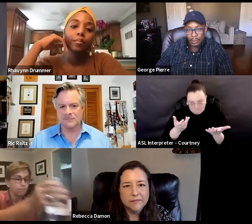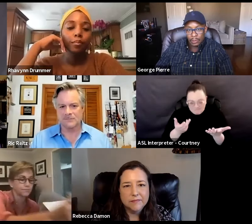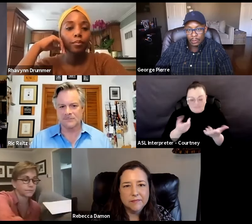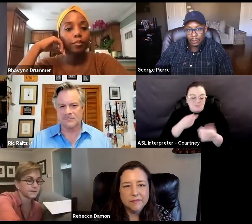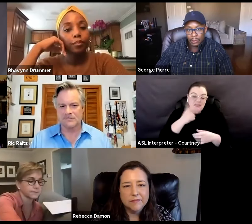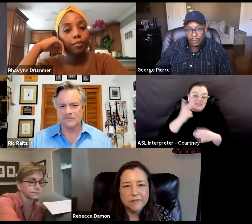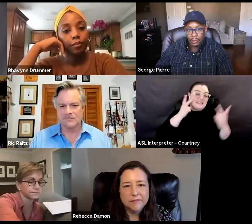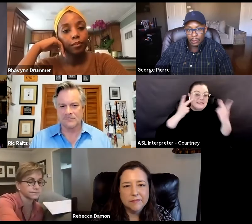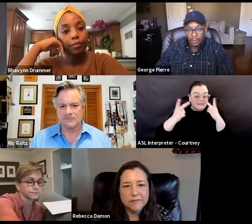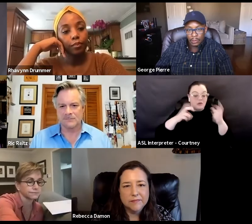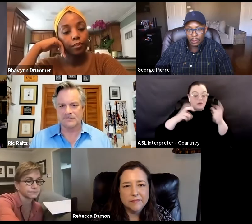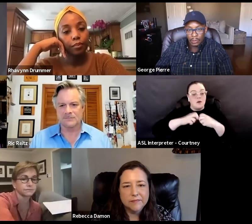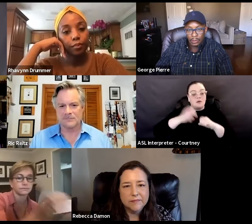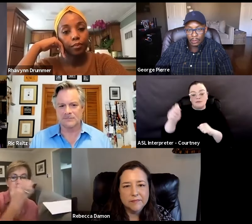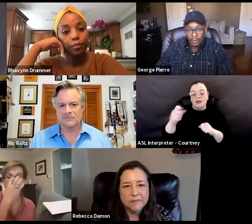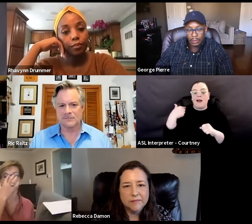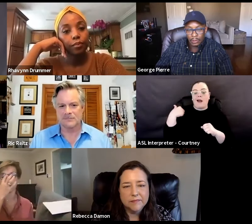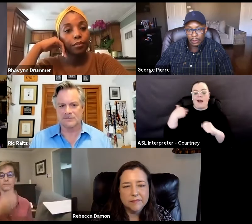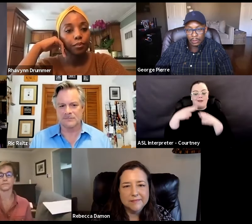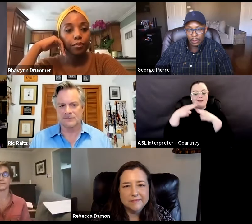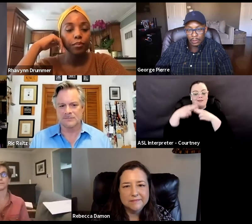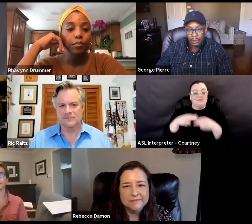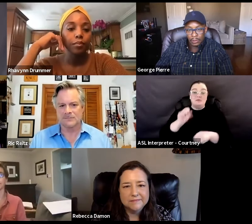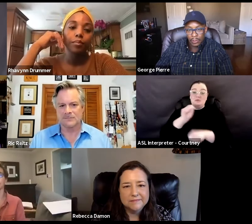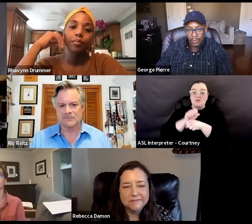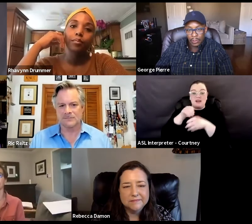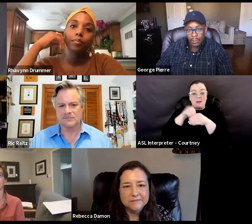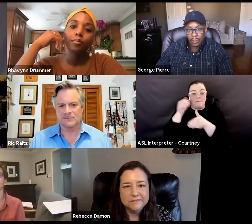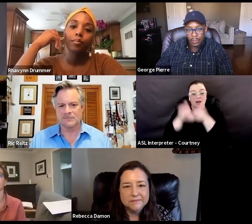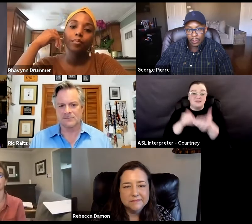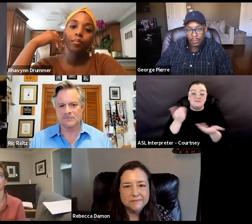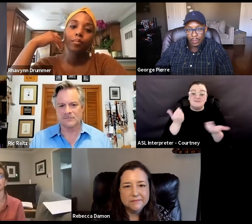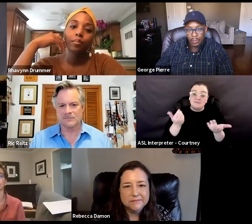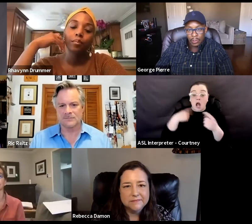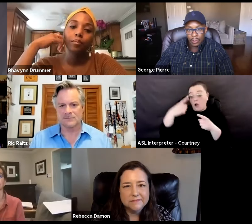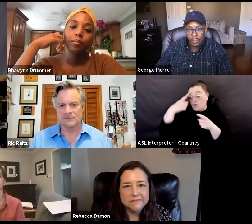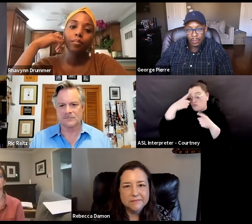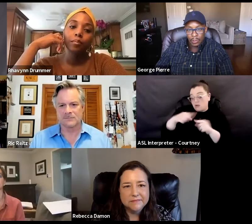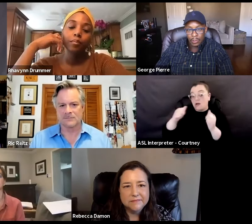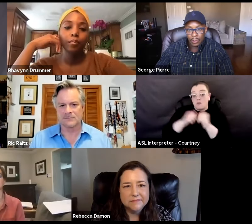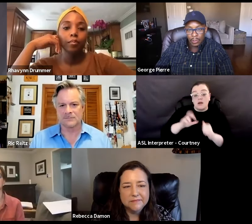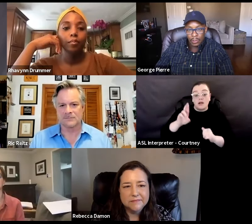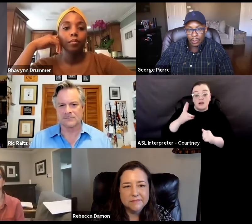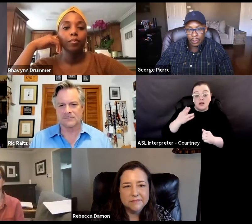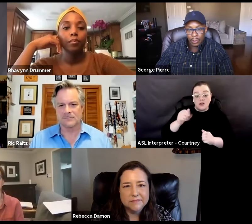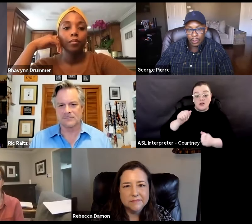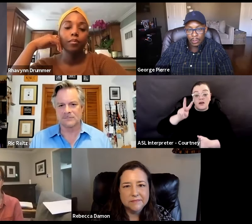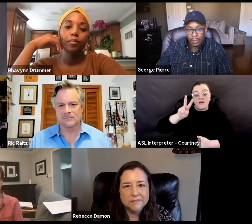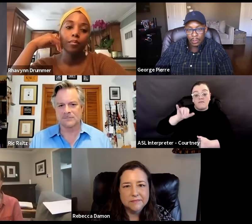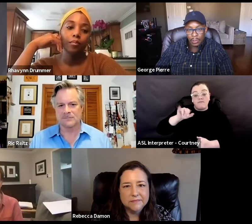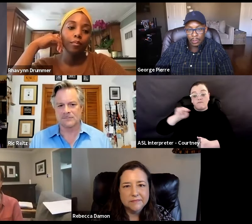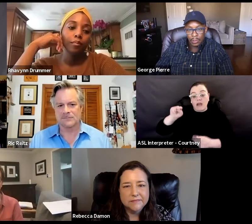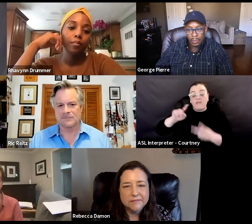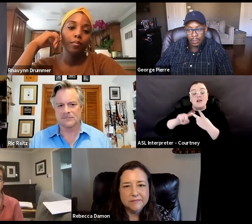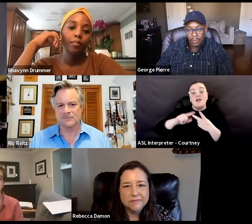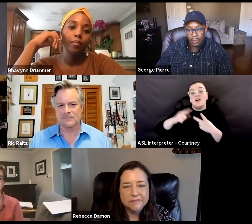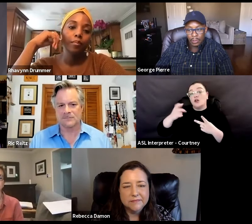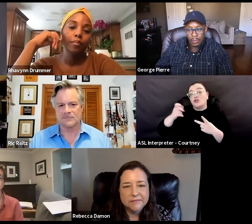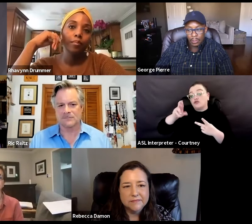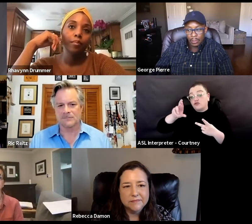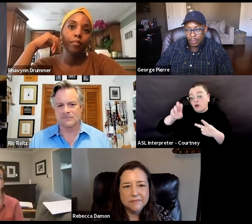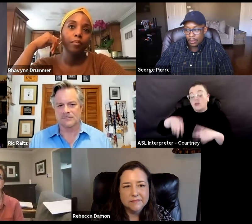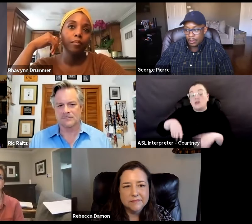I got to say we're a work in progress. And I agree with everything Rhavynn and George just said. Showcases we do, we